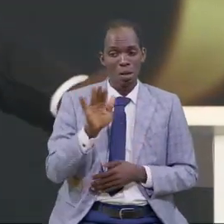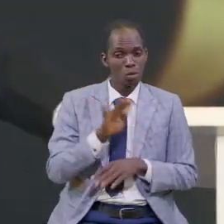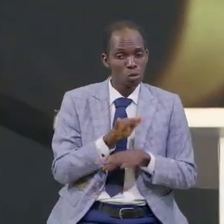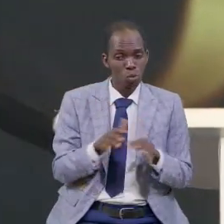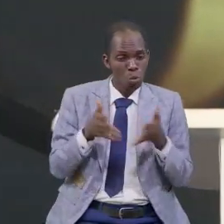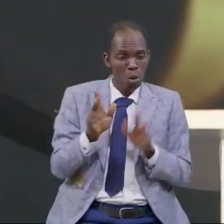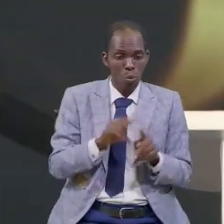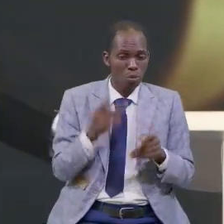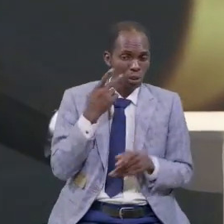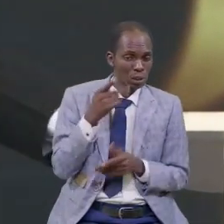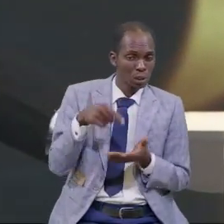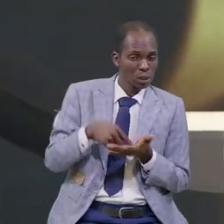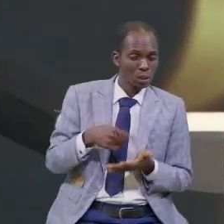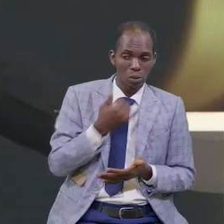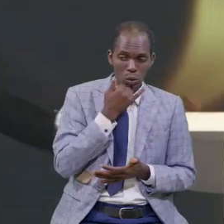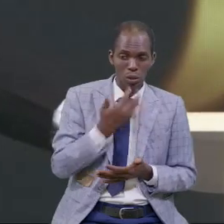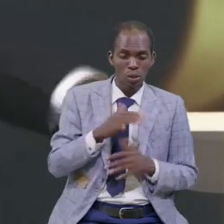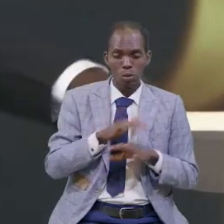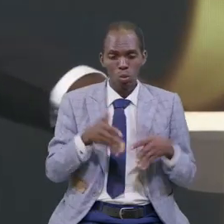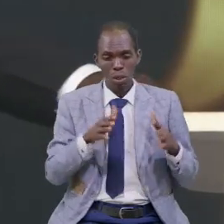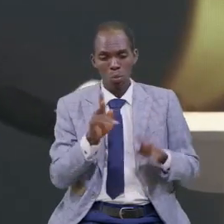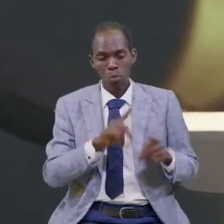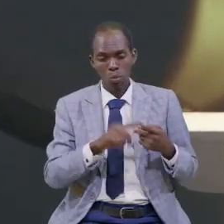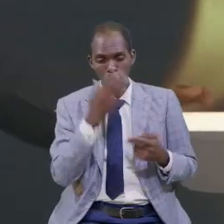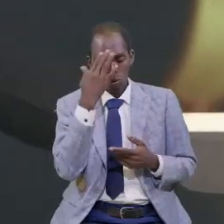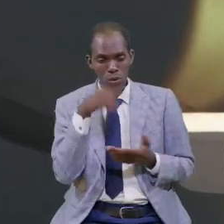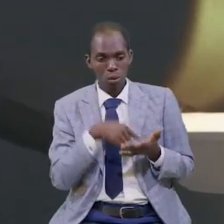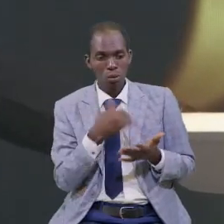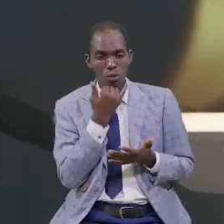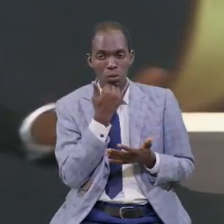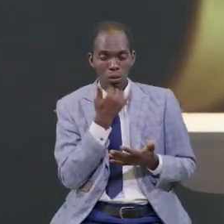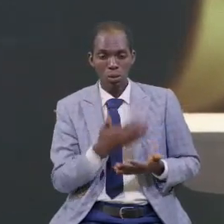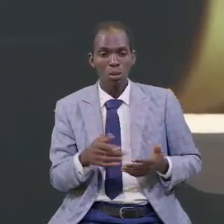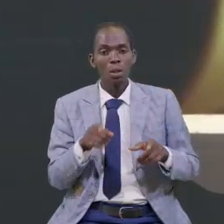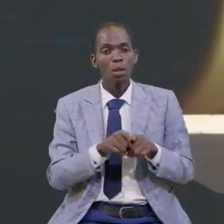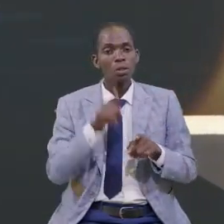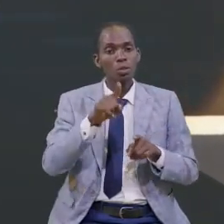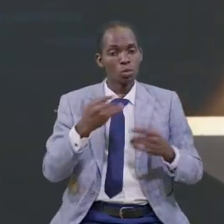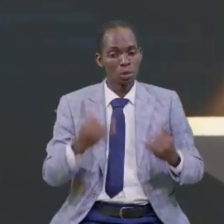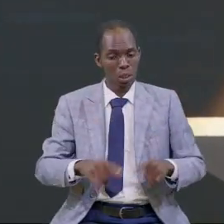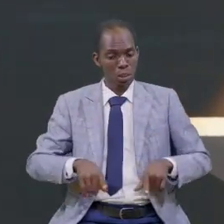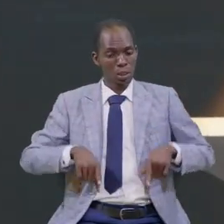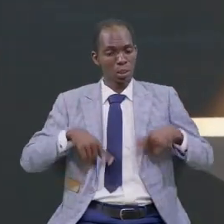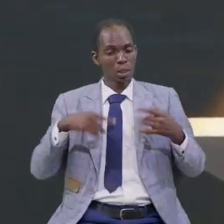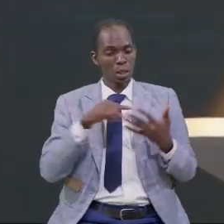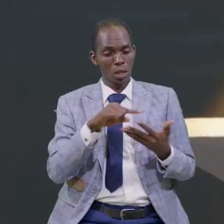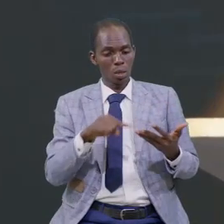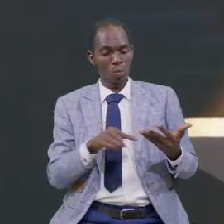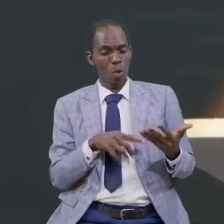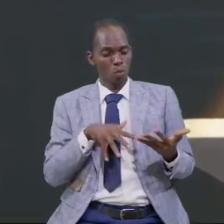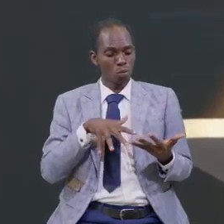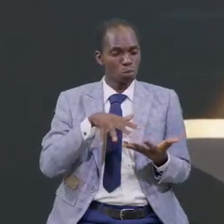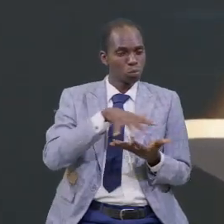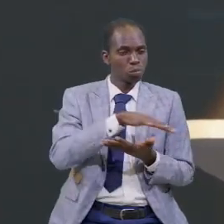must not know this. And as you live in the midst of those people, as you live and work in